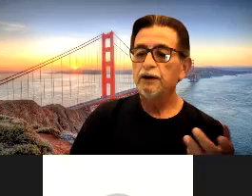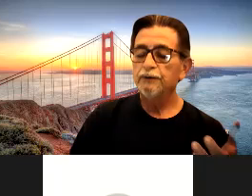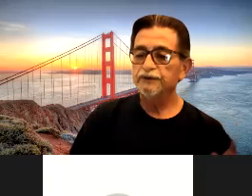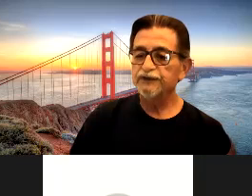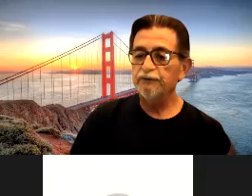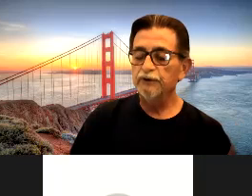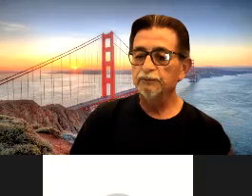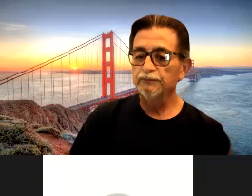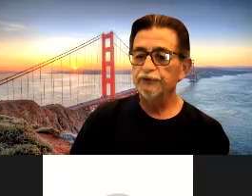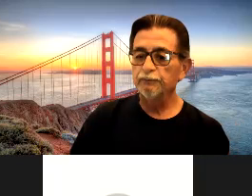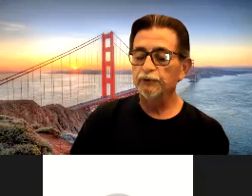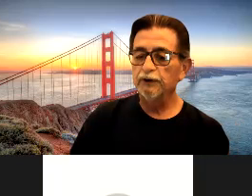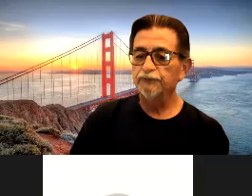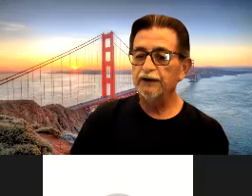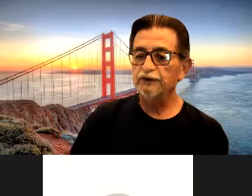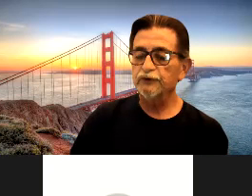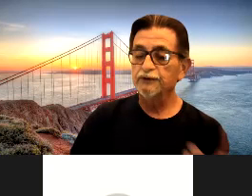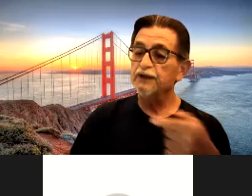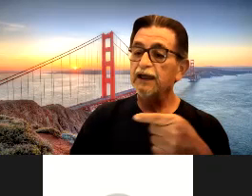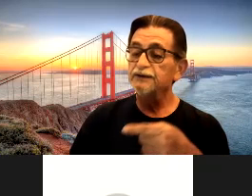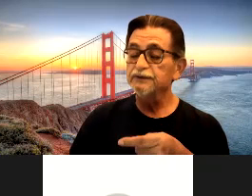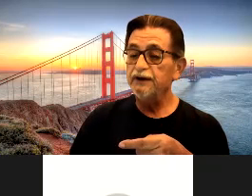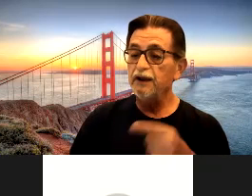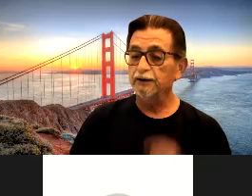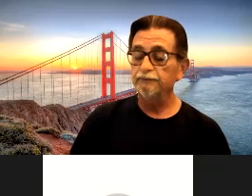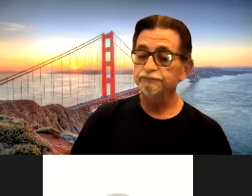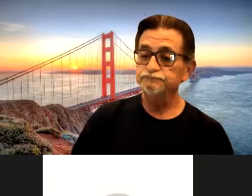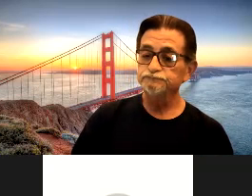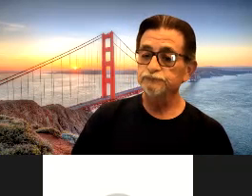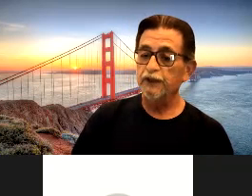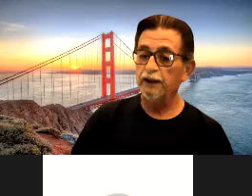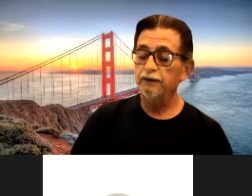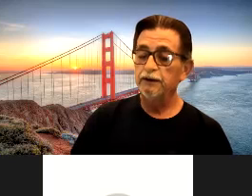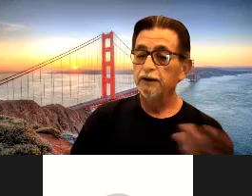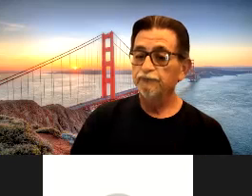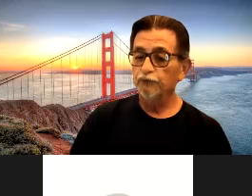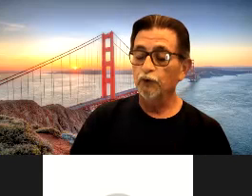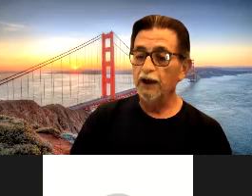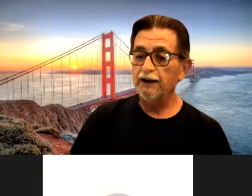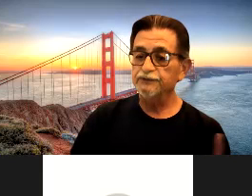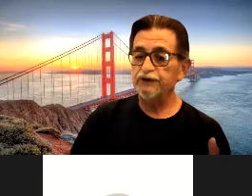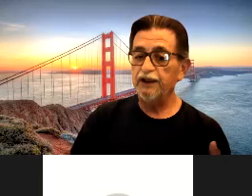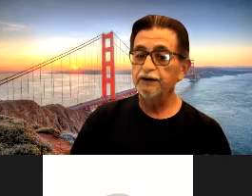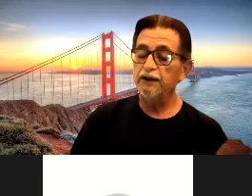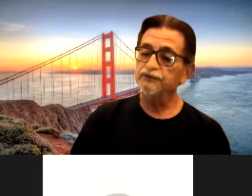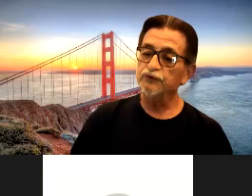share the same number of electrons as neon, okay? Fluoride has 10 and